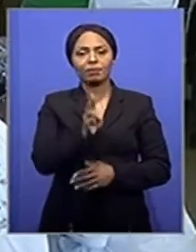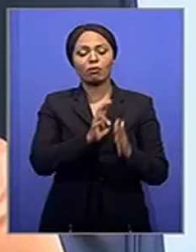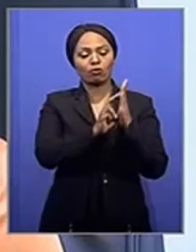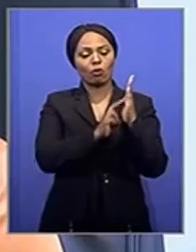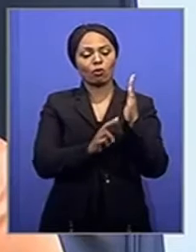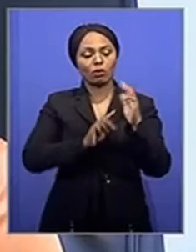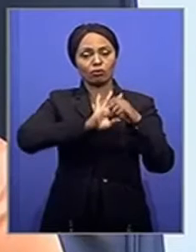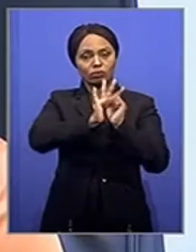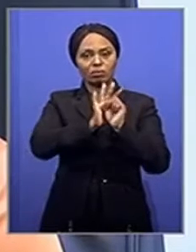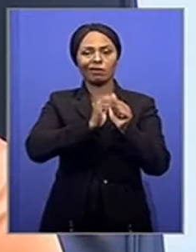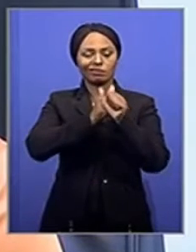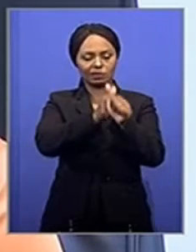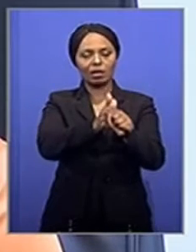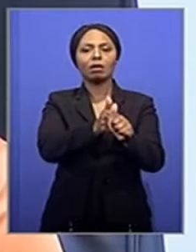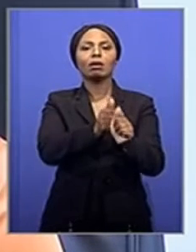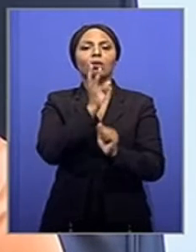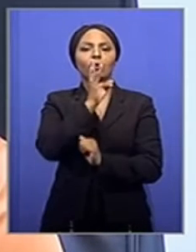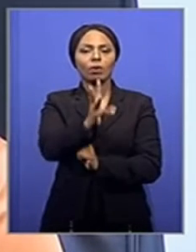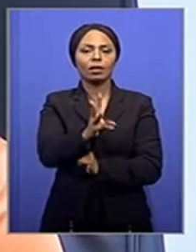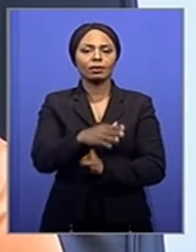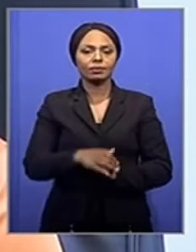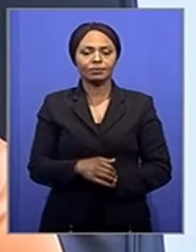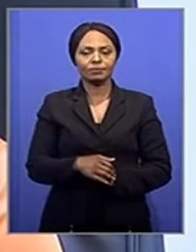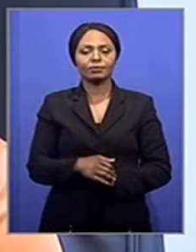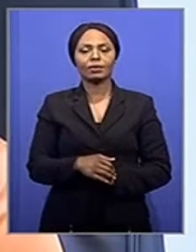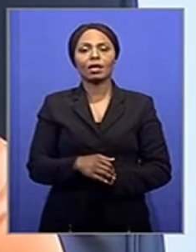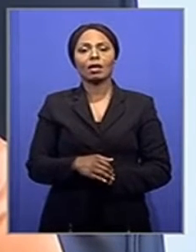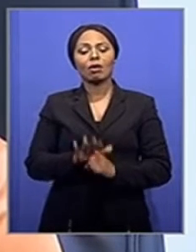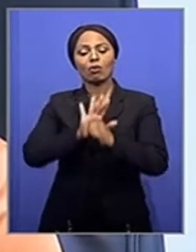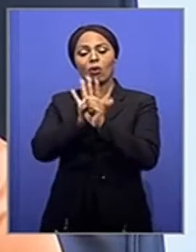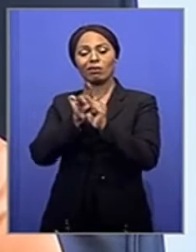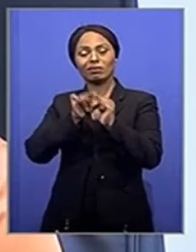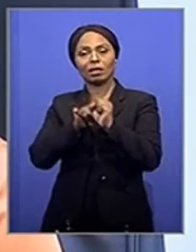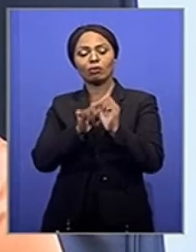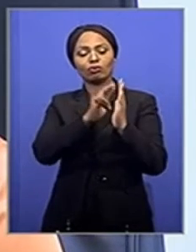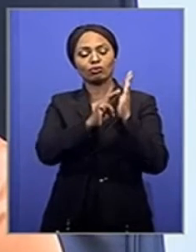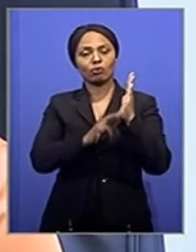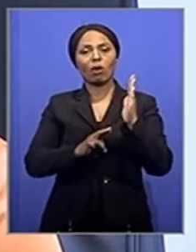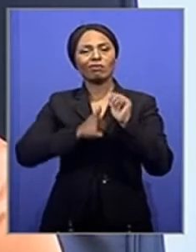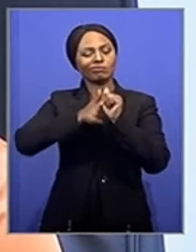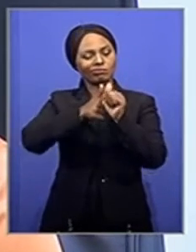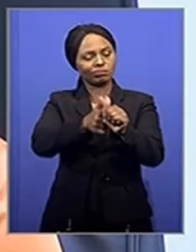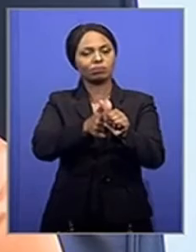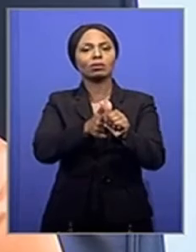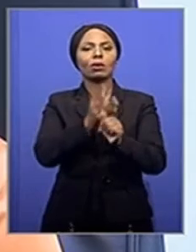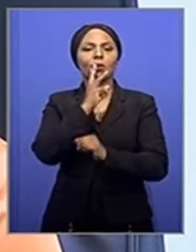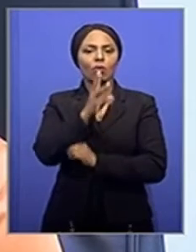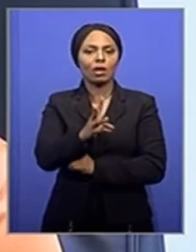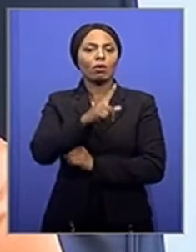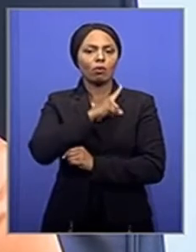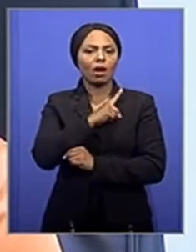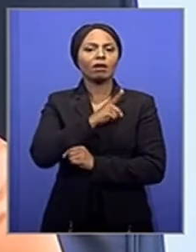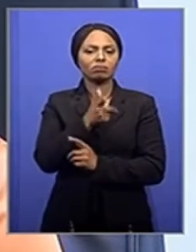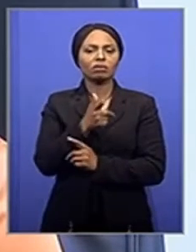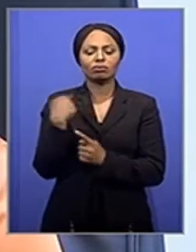will be putting in place all the COVID health and safety protocols that we have been exercising in